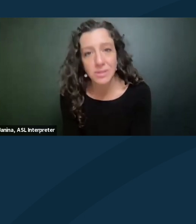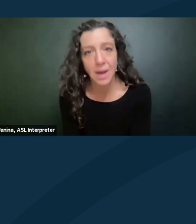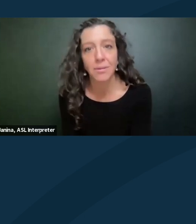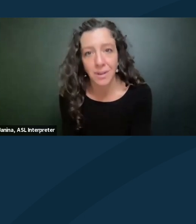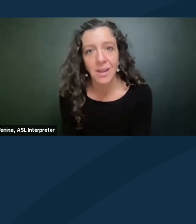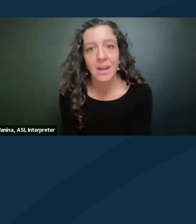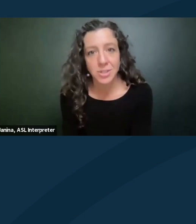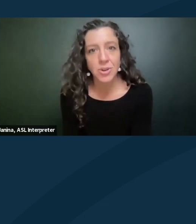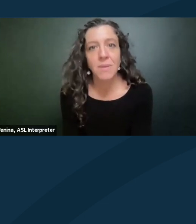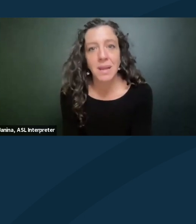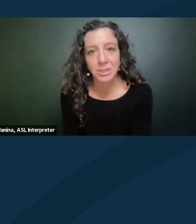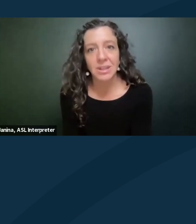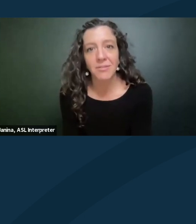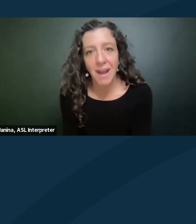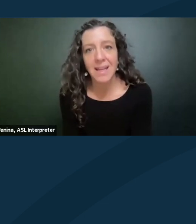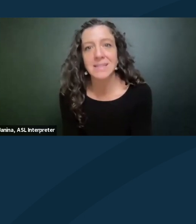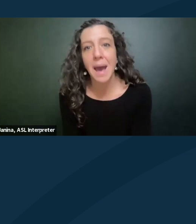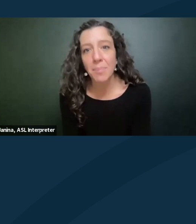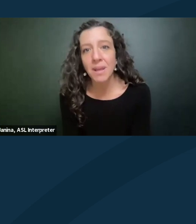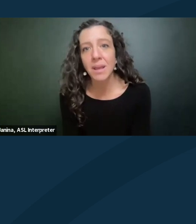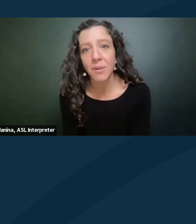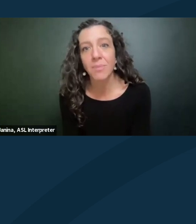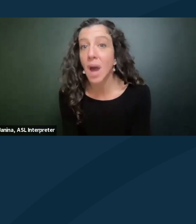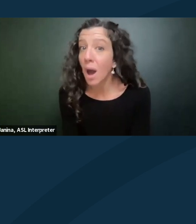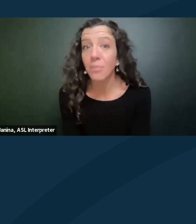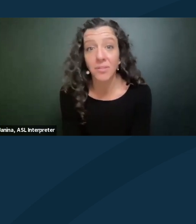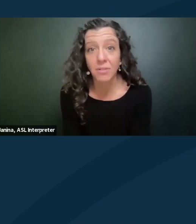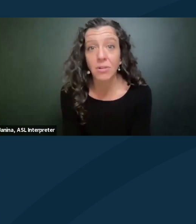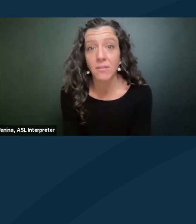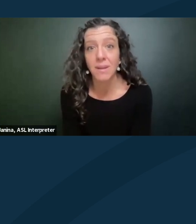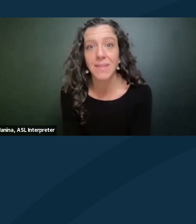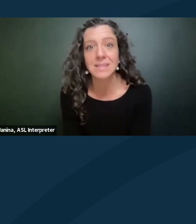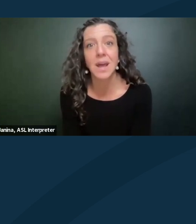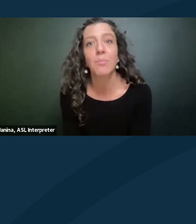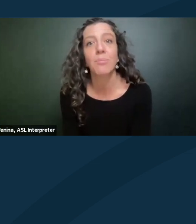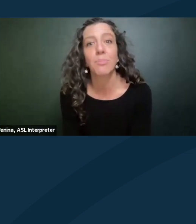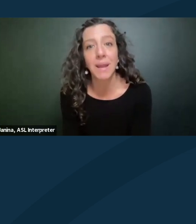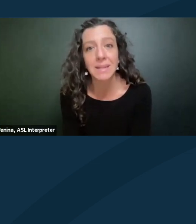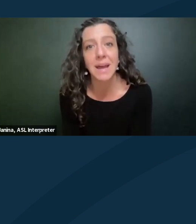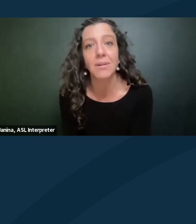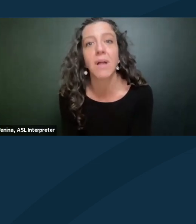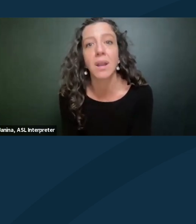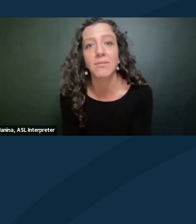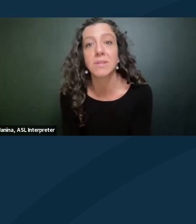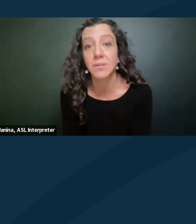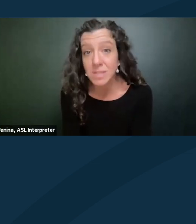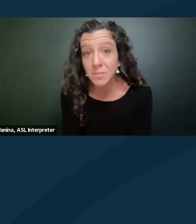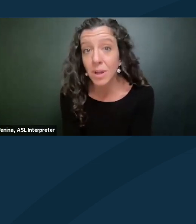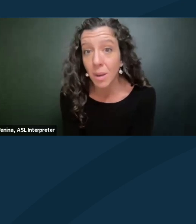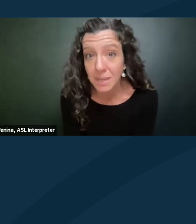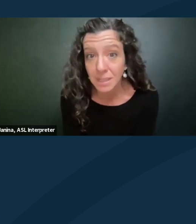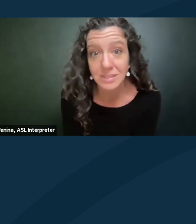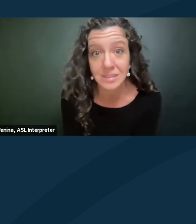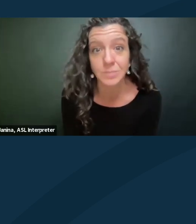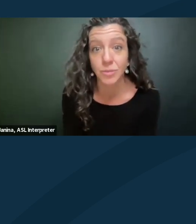a trickle-down discrimination effect that's happening from the top, the federal government, that is now breaking down a lot of